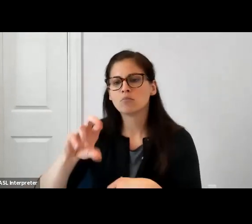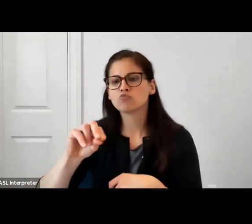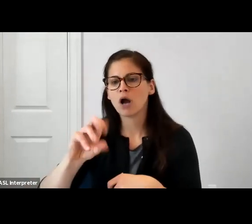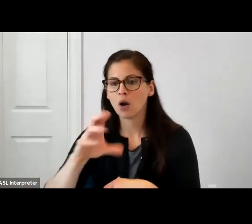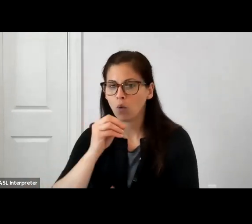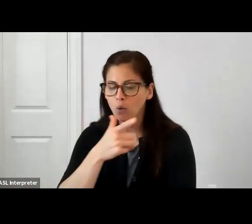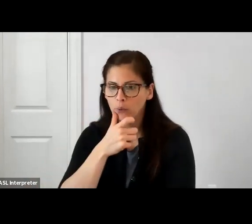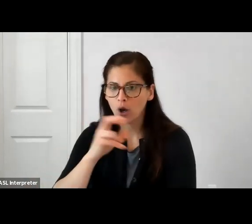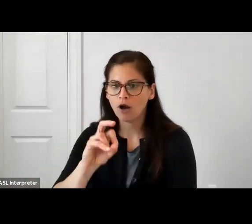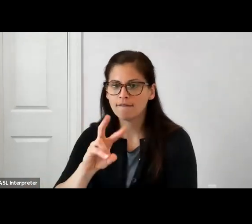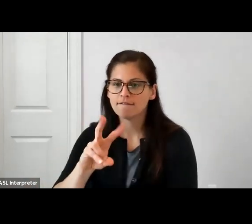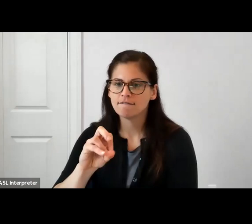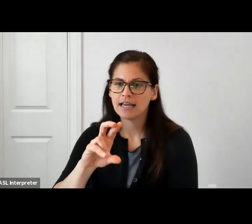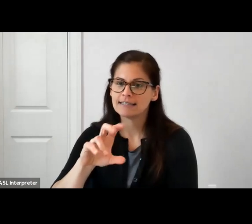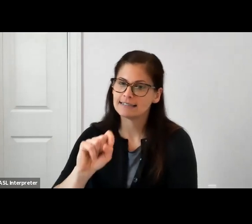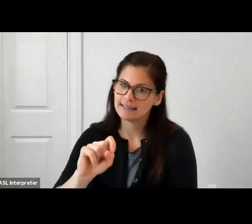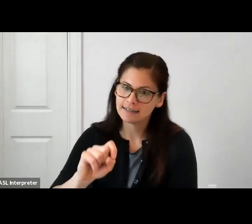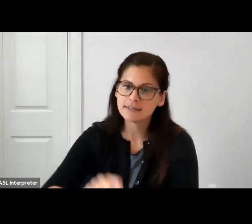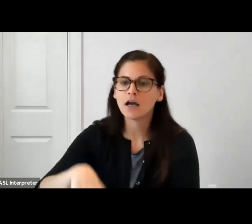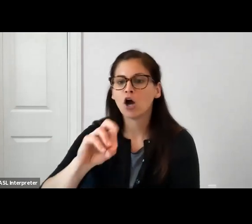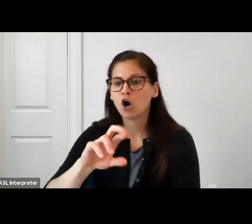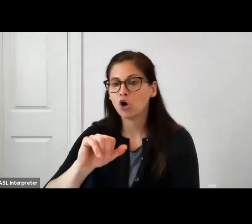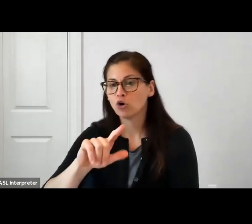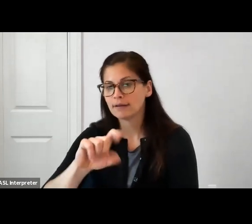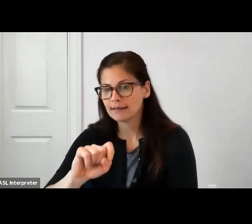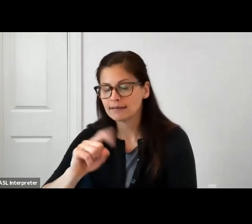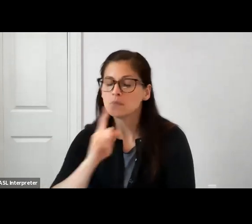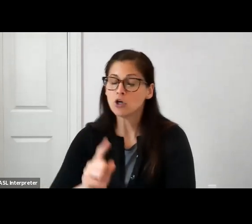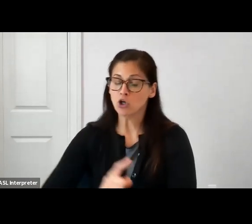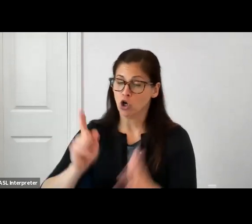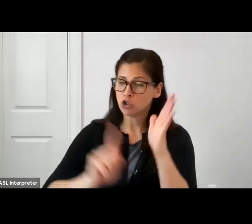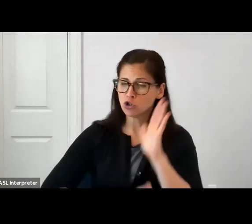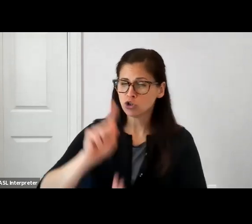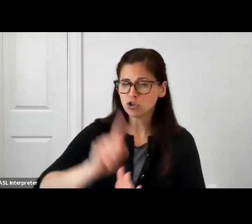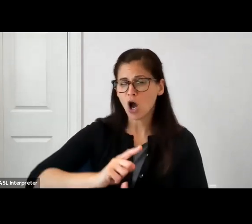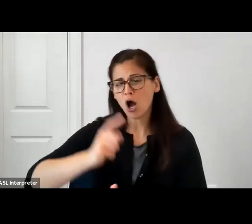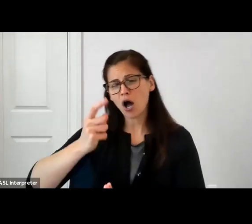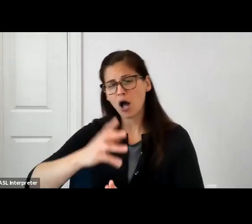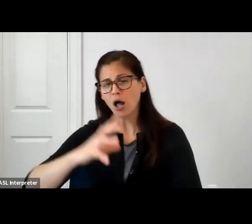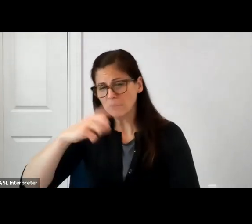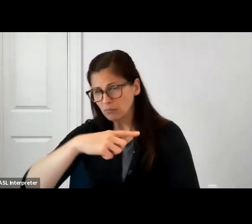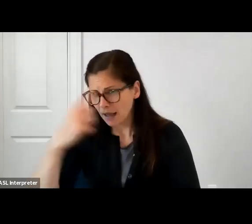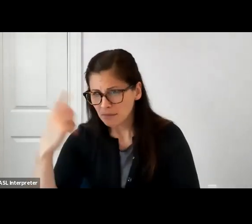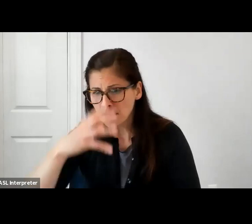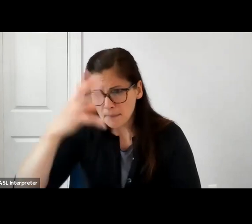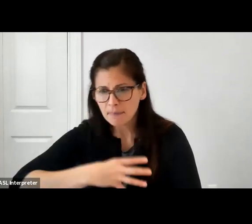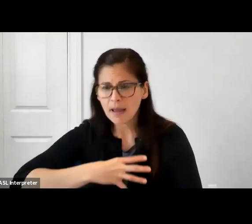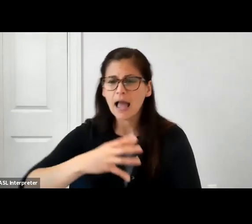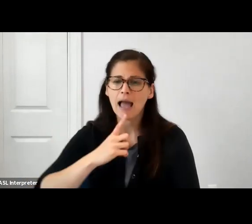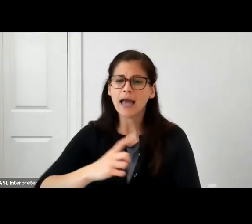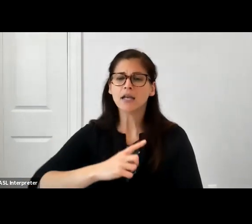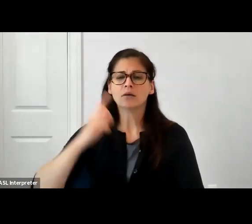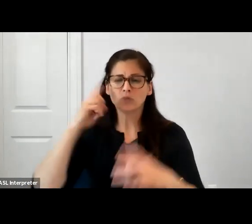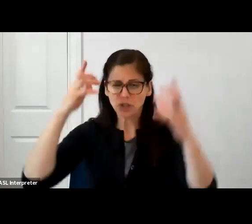Vincent Ernest Siders, who is a tall, statuesque African-American man, middle-aged, with a salt and pepper beard and long